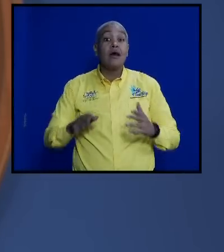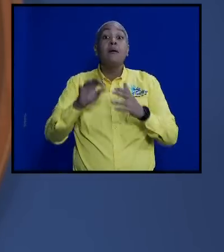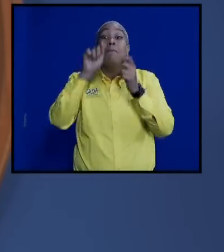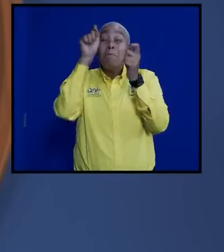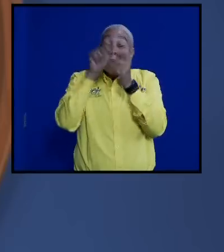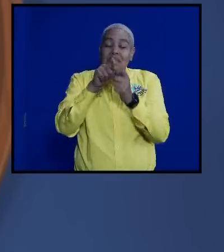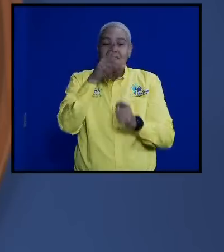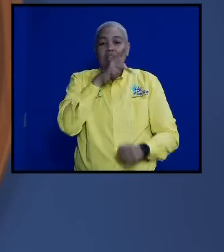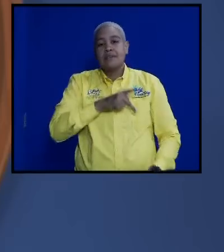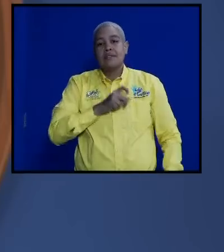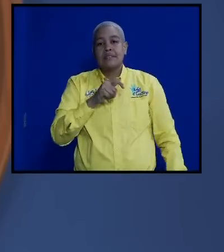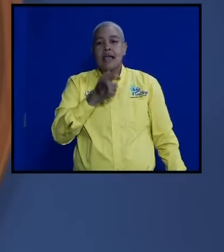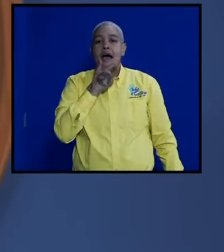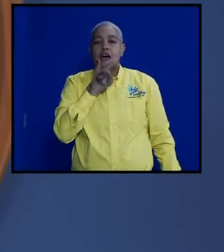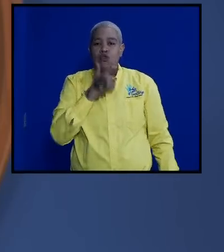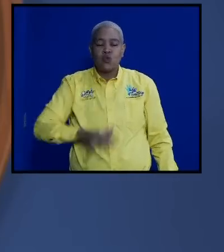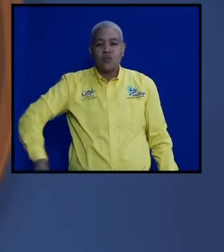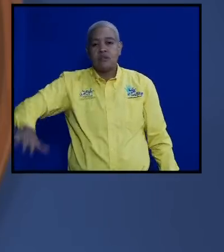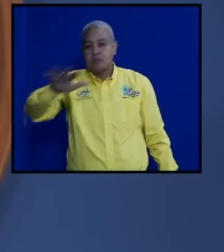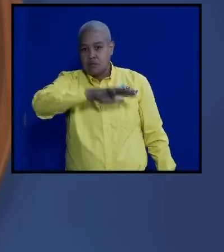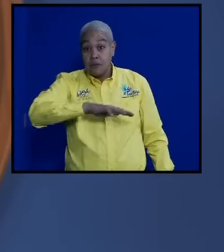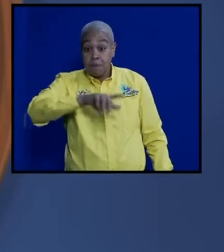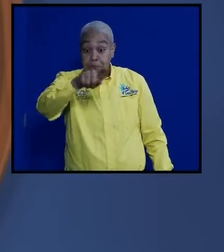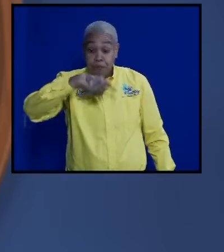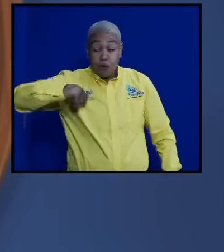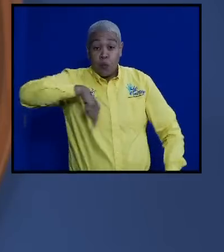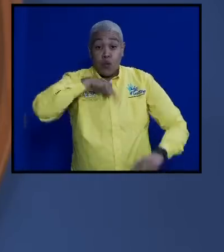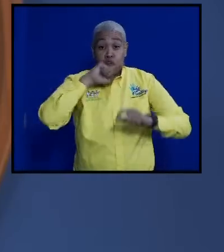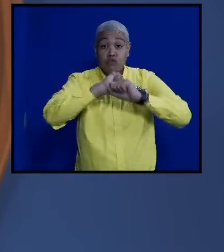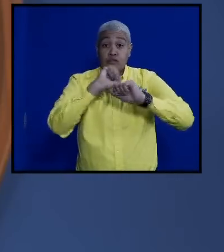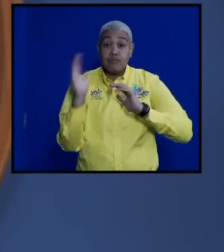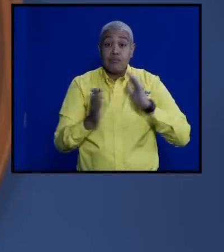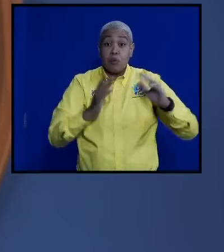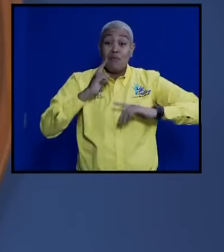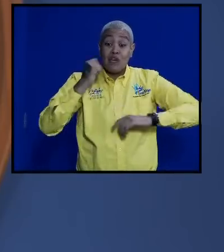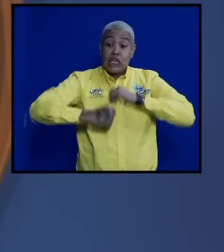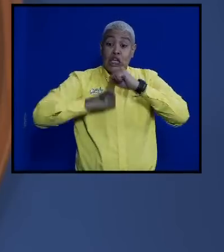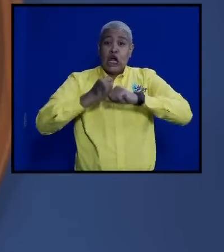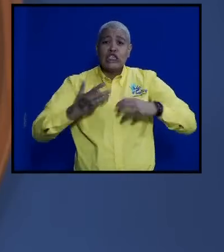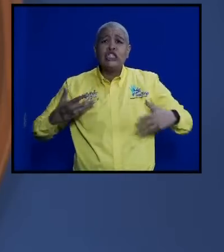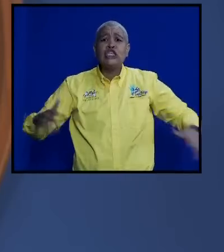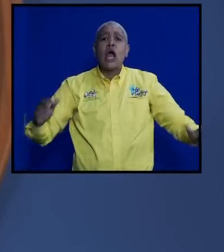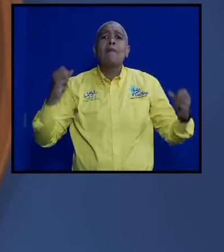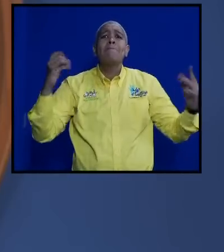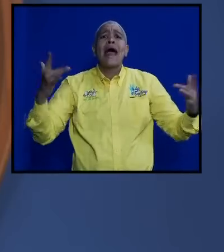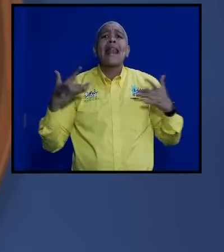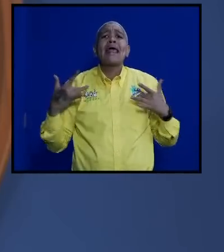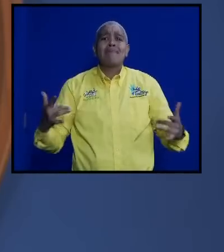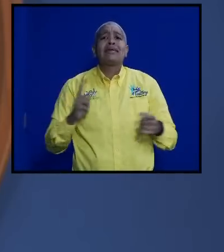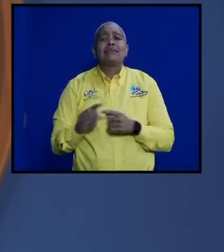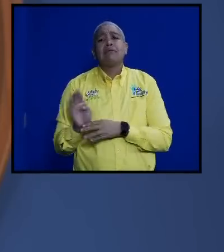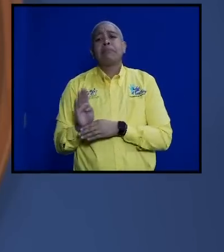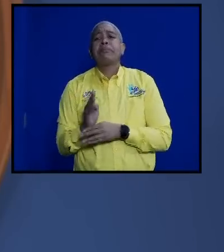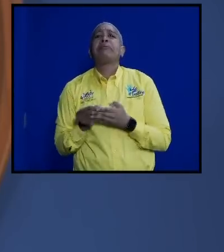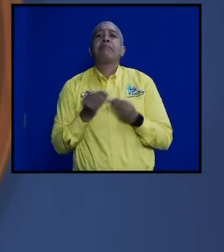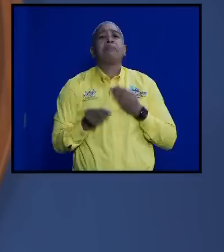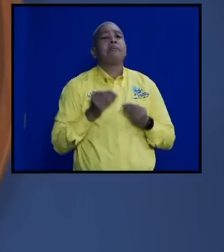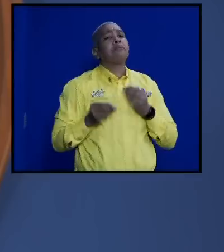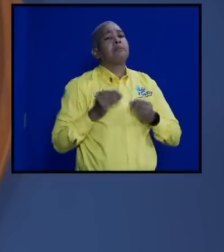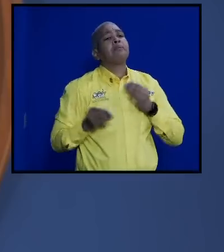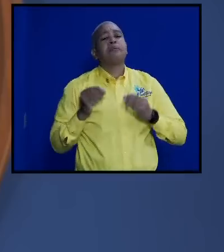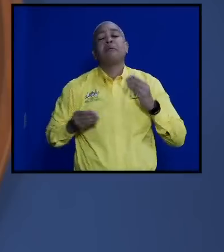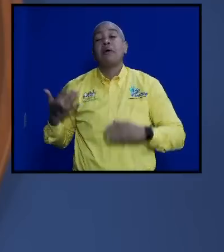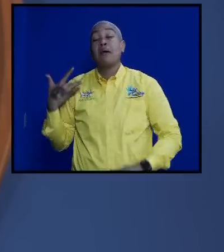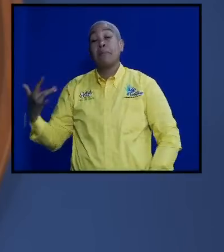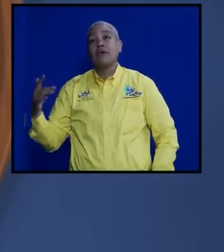and St. Andrew. As we prepare for the end of the year and the many events and commercial activities that are a feature of the